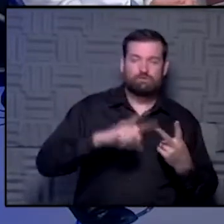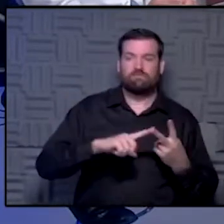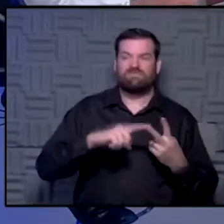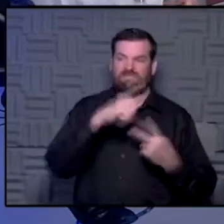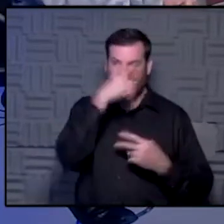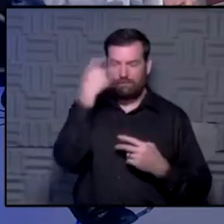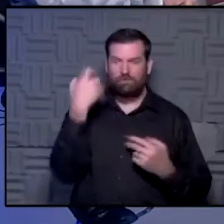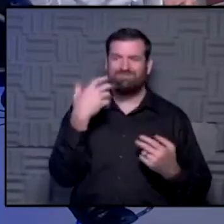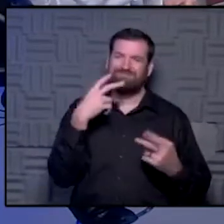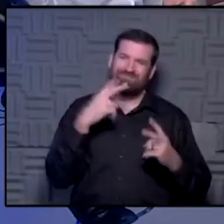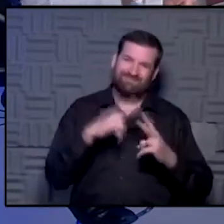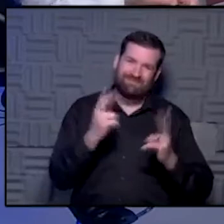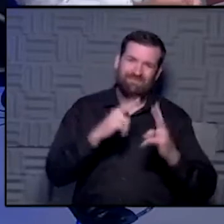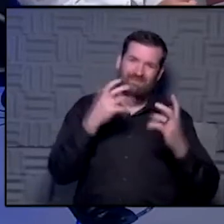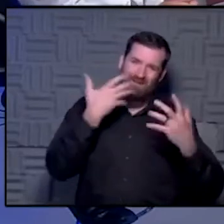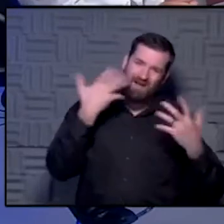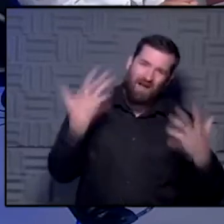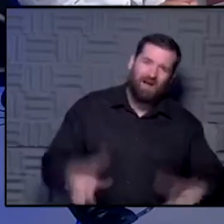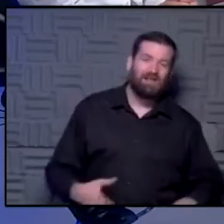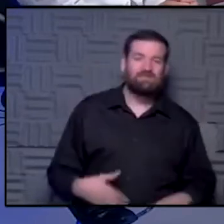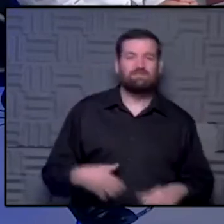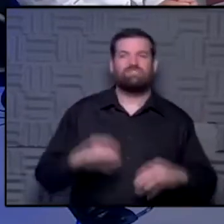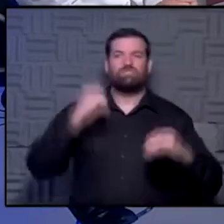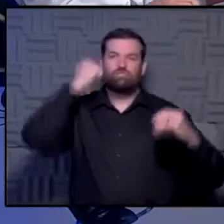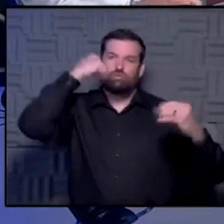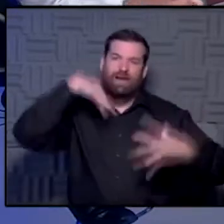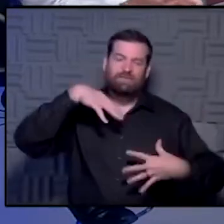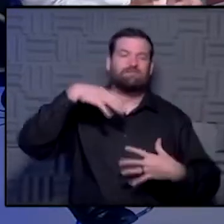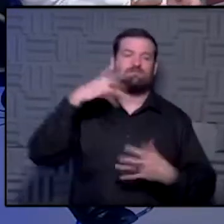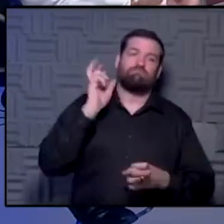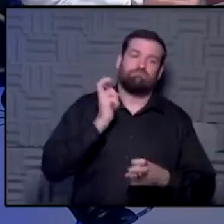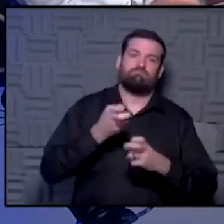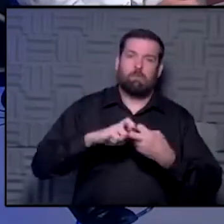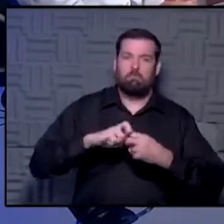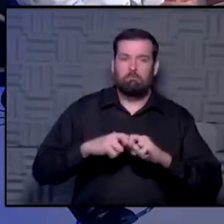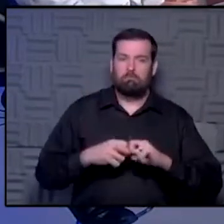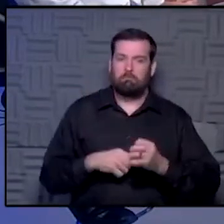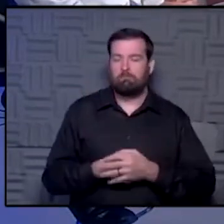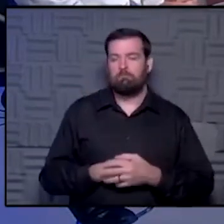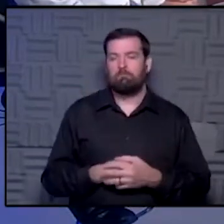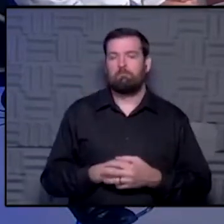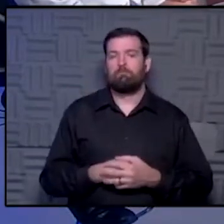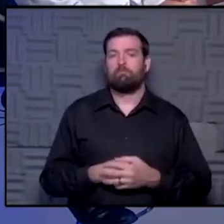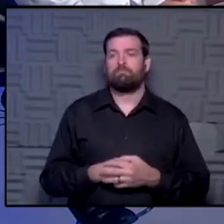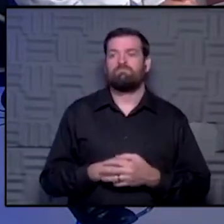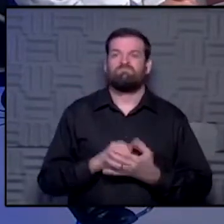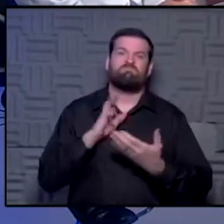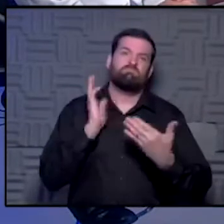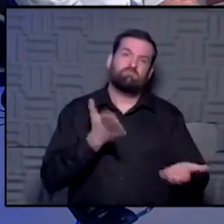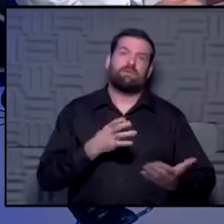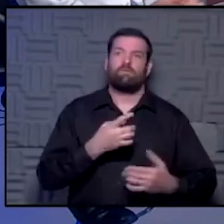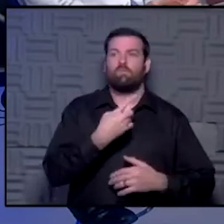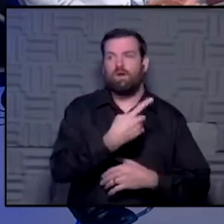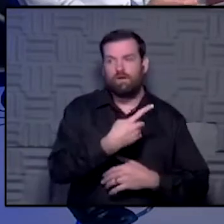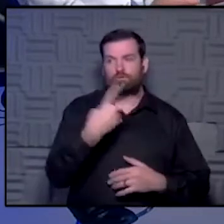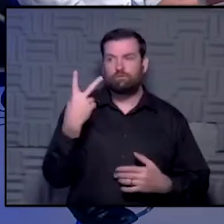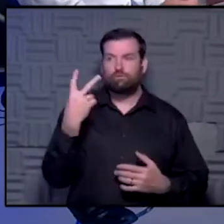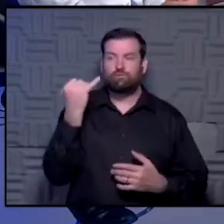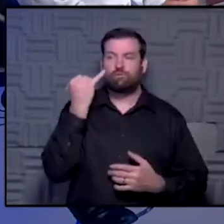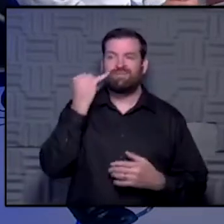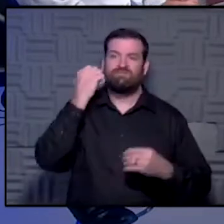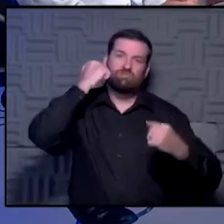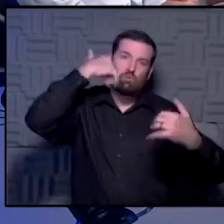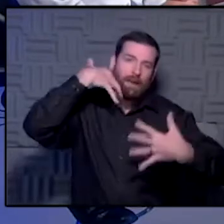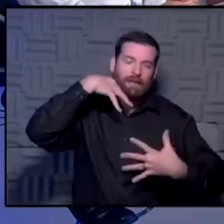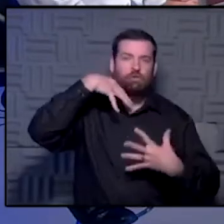they get very hot, and the sweat is a problem. So sometimes I do bring one or two in case I do start getting